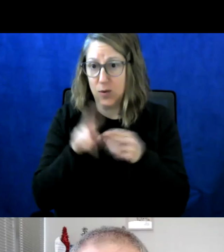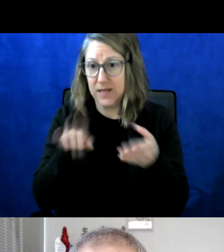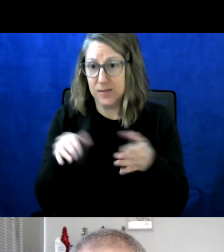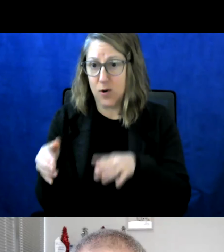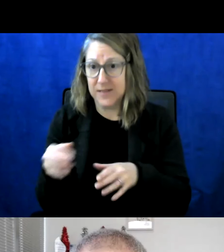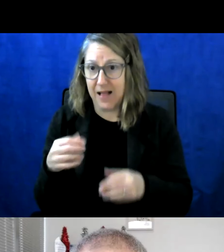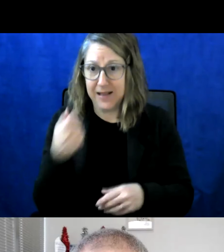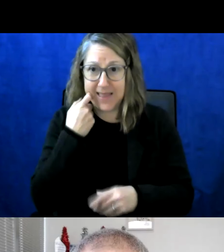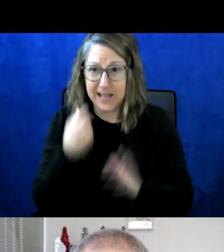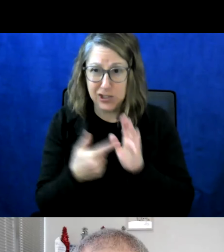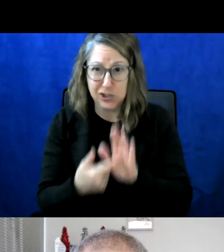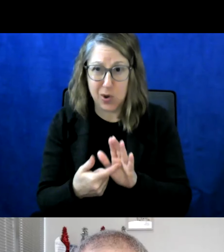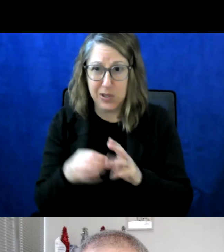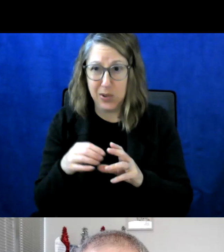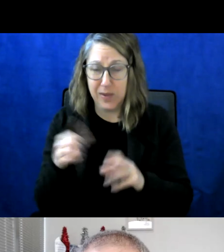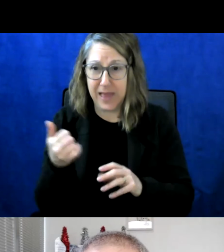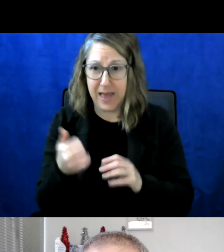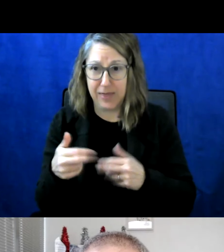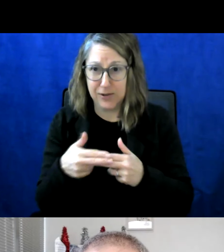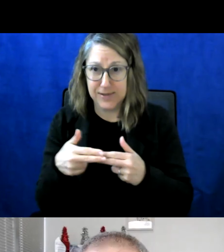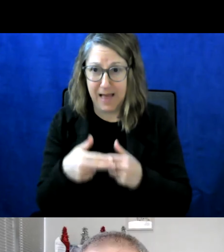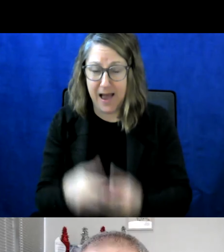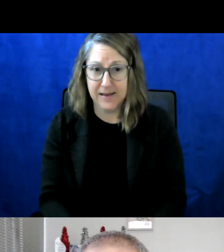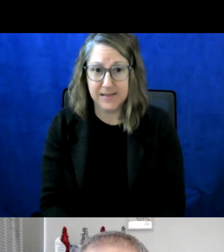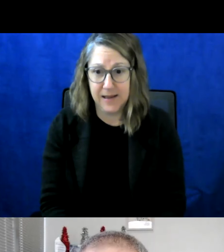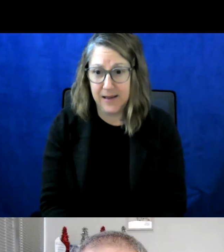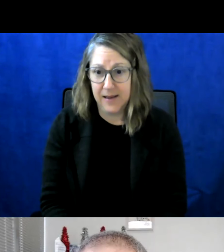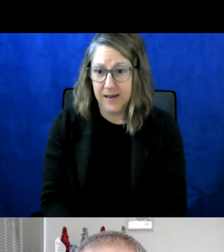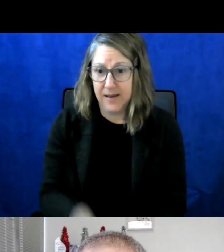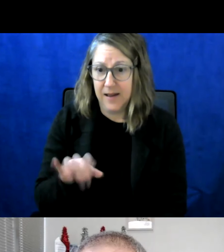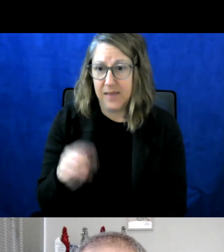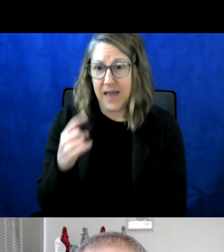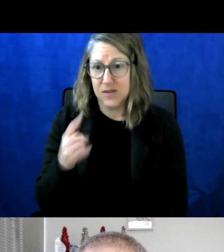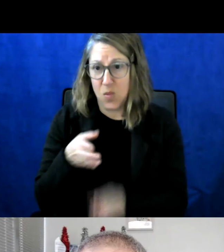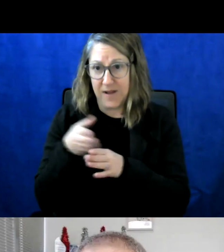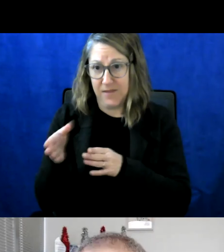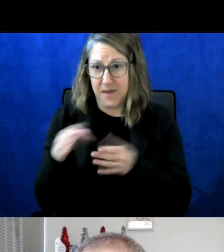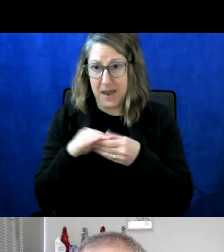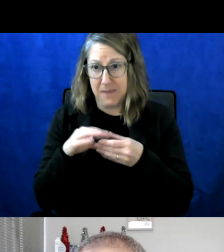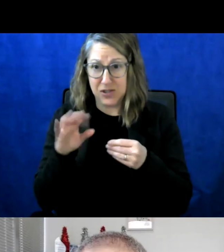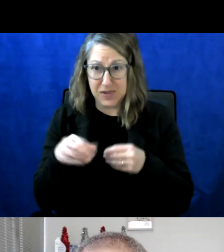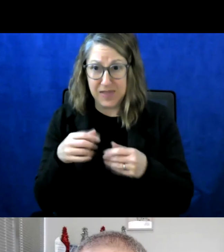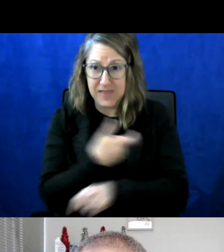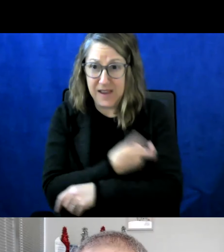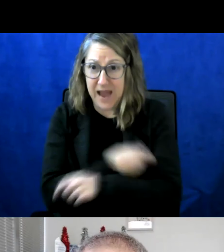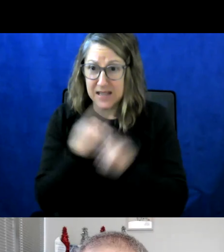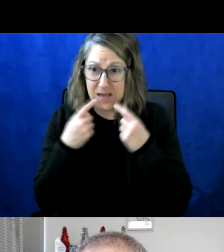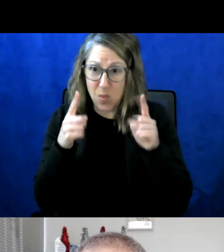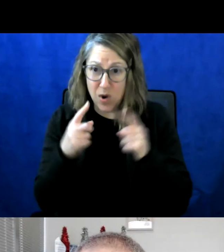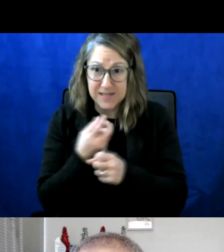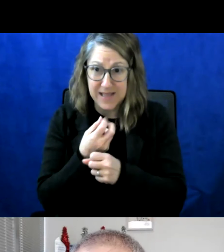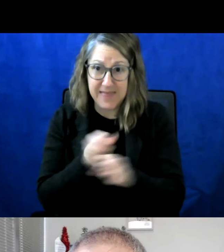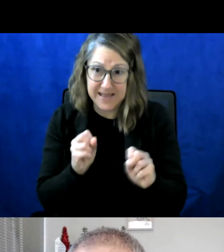that I just showed you in the other slide. And that's one of the primary messages is that these vaccines work, they save lives.